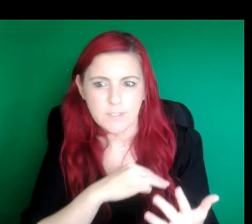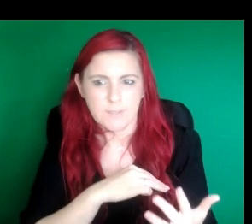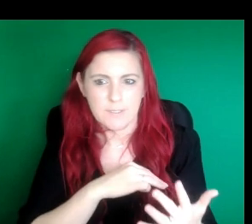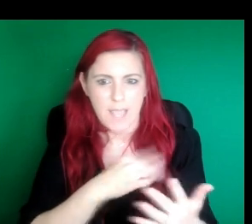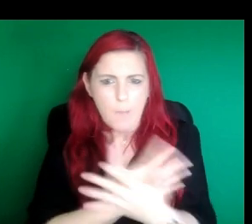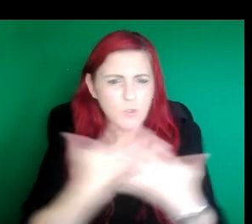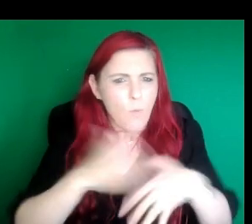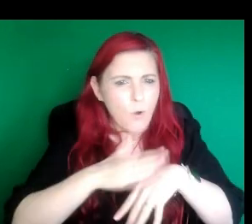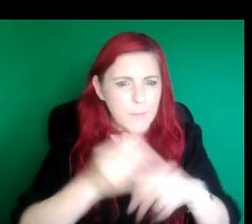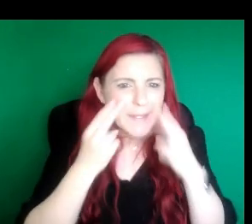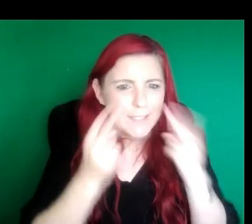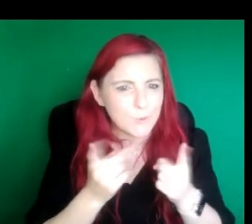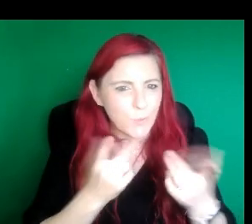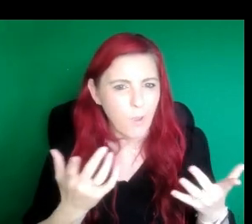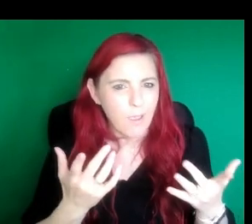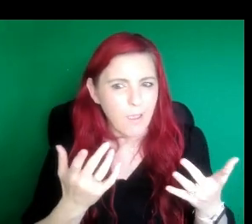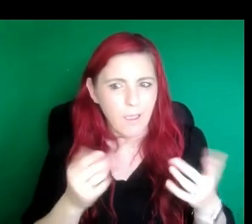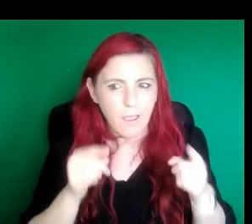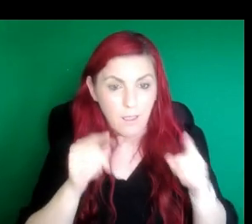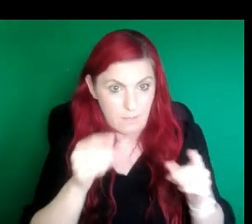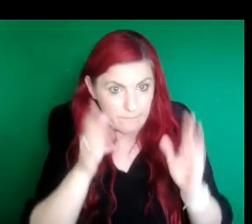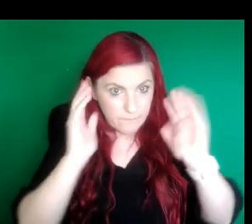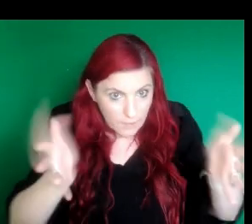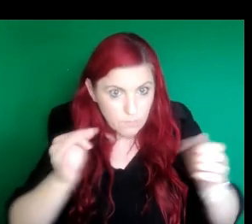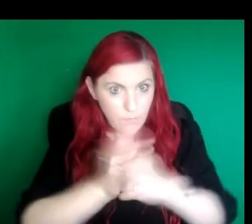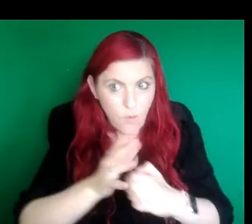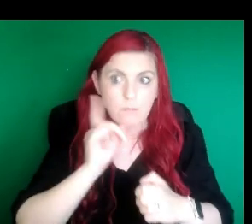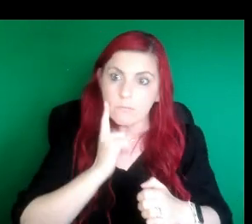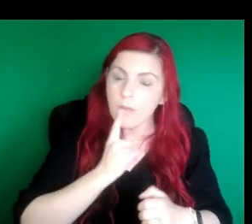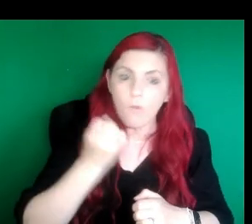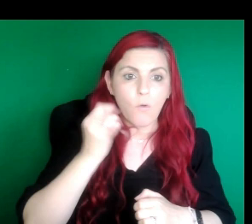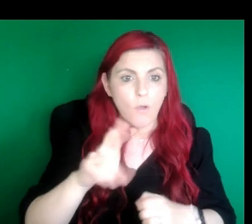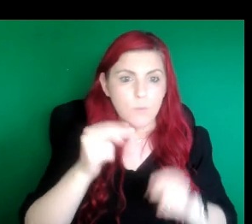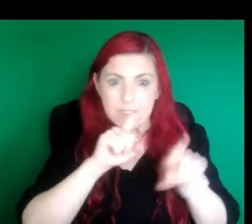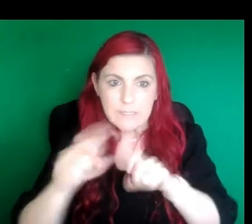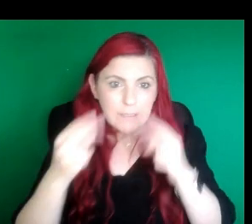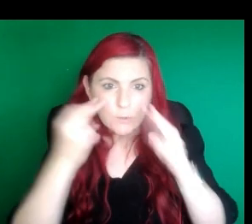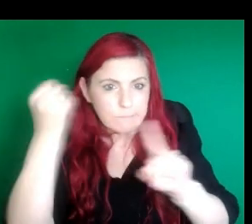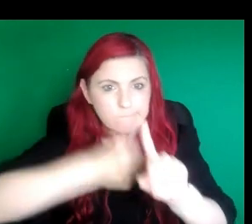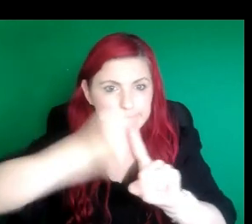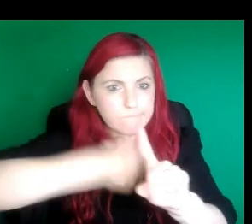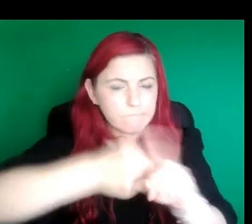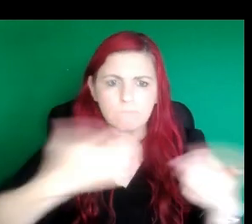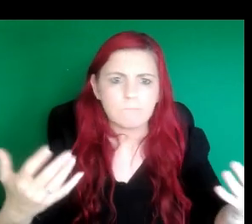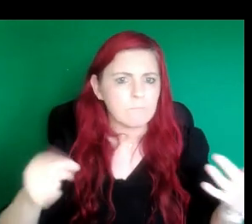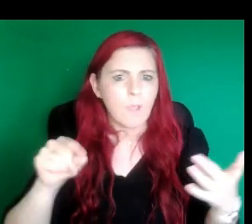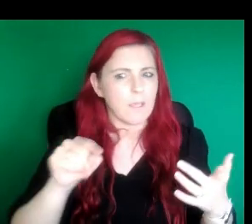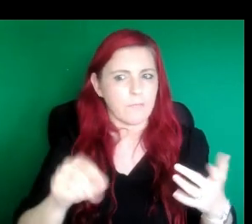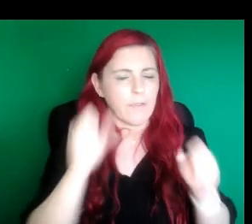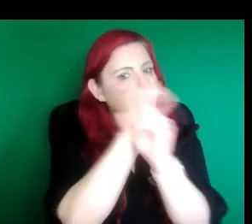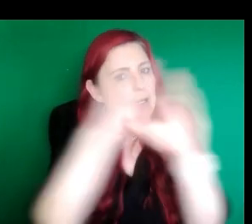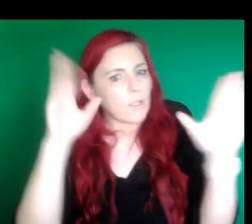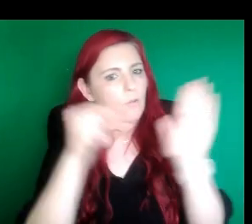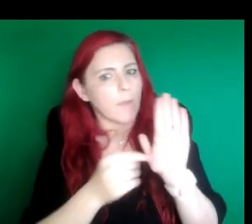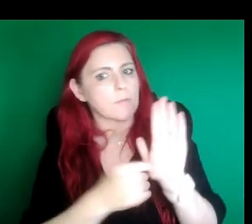how much more they need to do. You know, is this the end of the road for us for deaf rights, or do we still need to fight? And being very clear